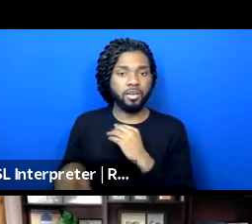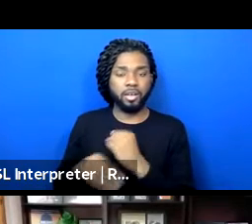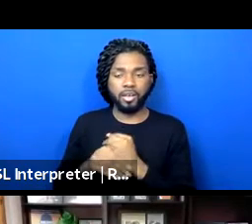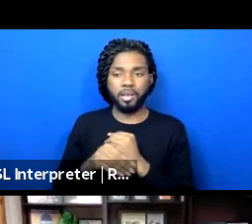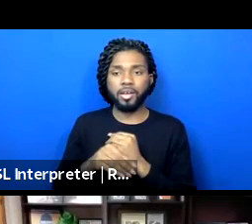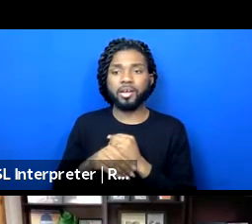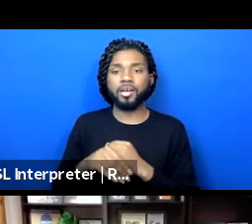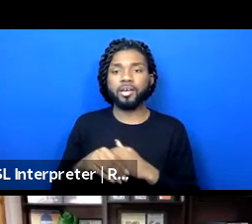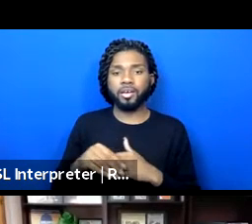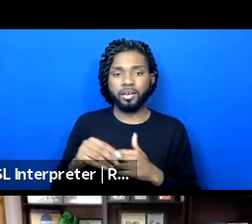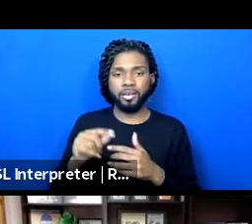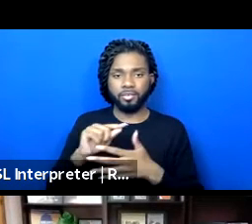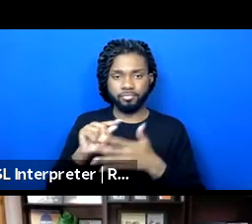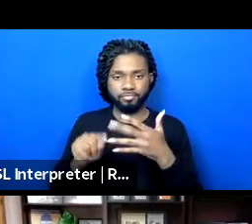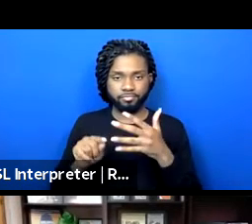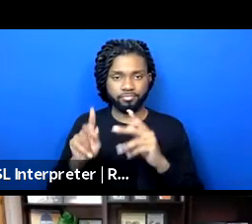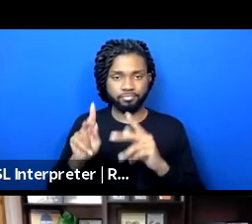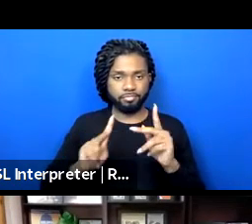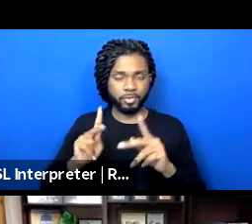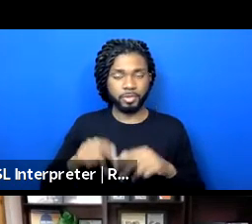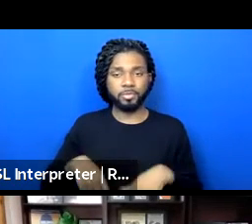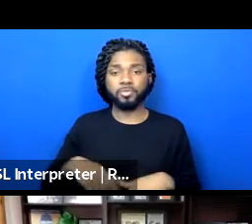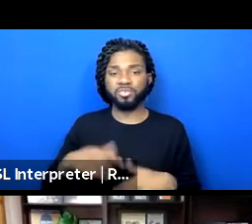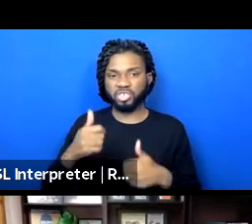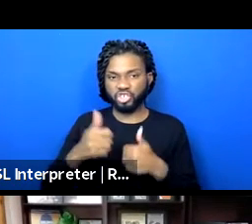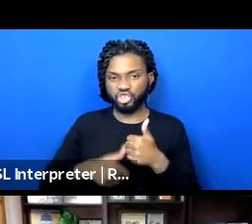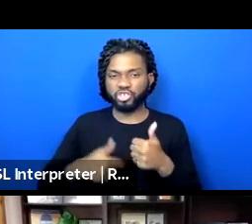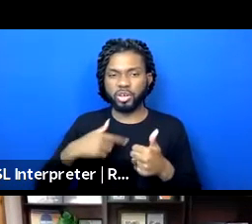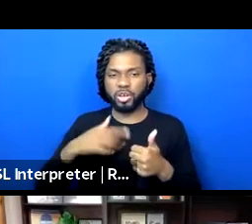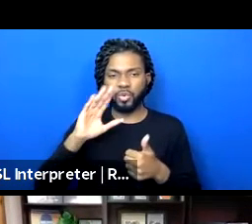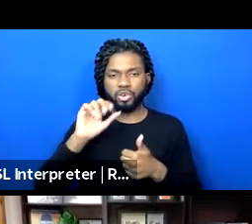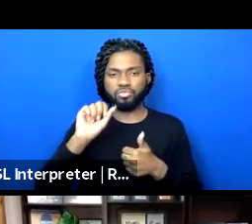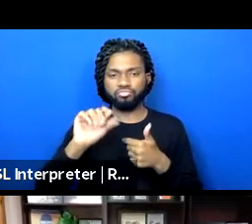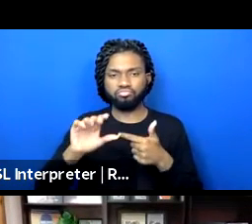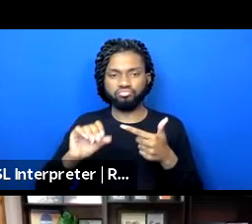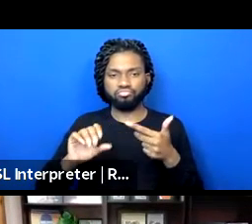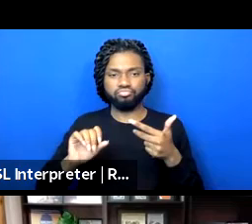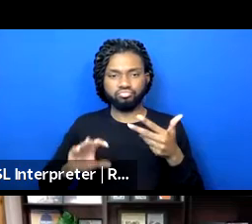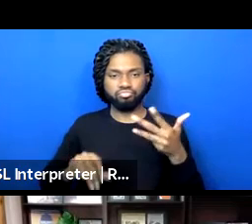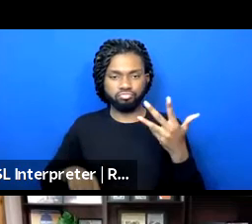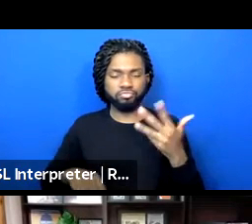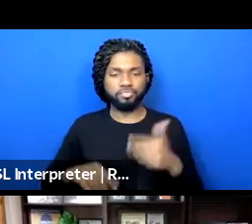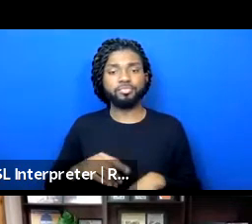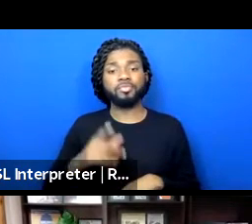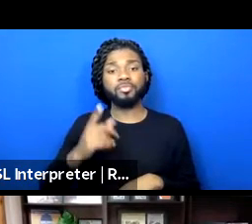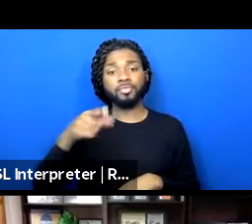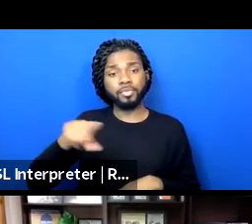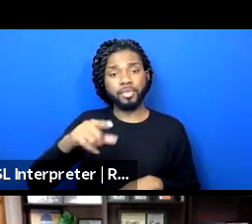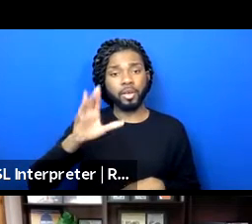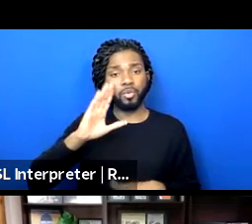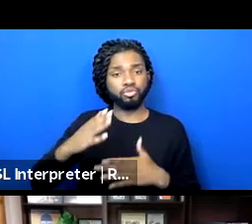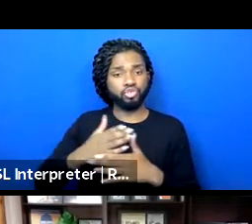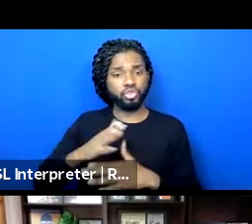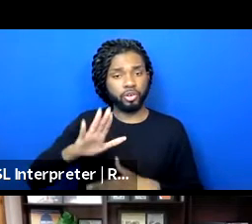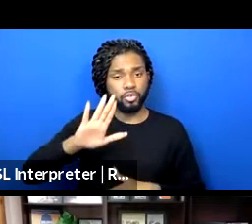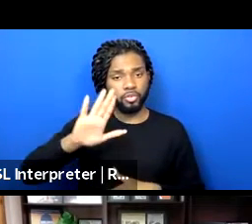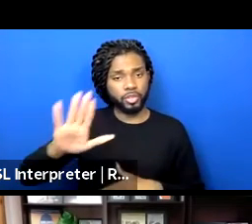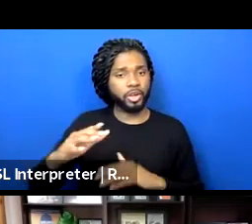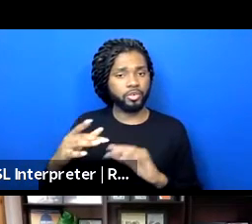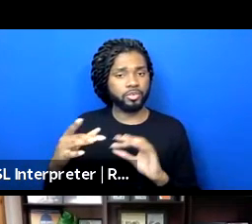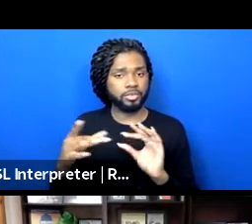the following folks, and then I'll call on them one at a time. They're gonna share their